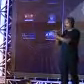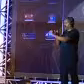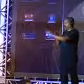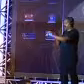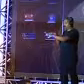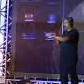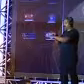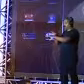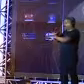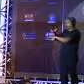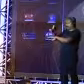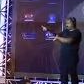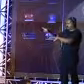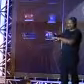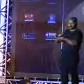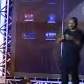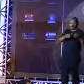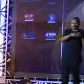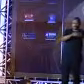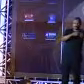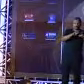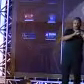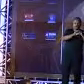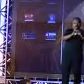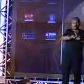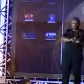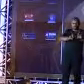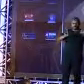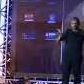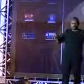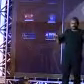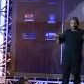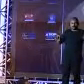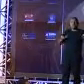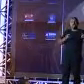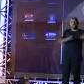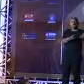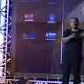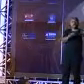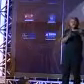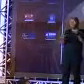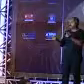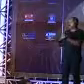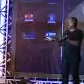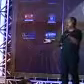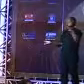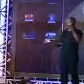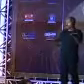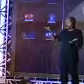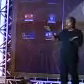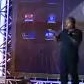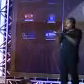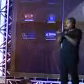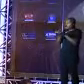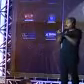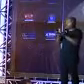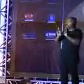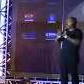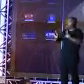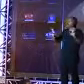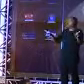you learn the lessons from what happened over the past 40 years?